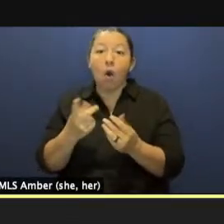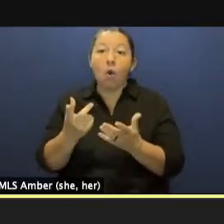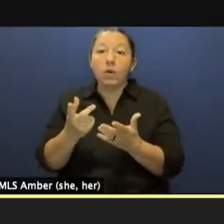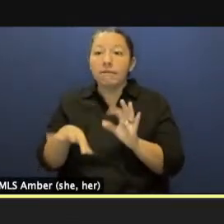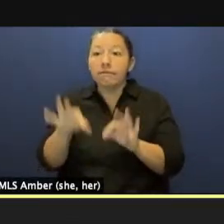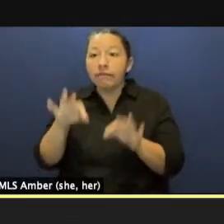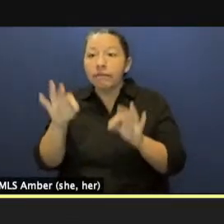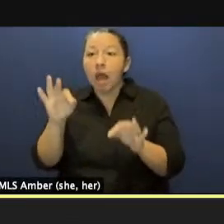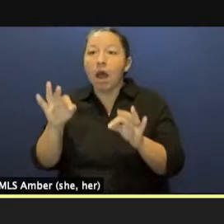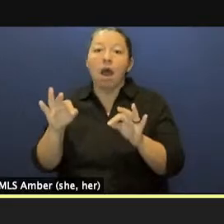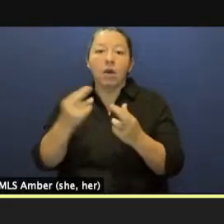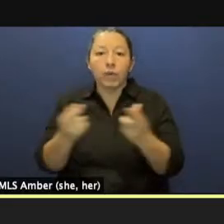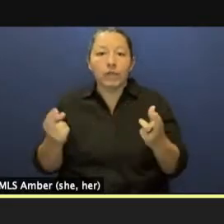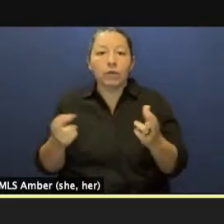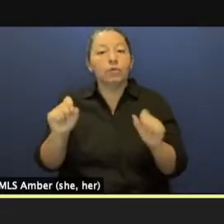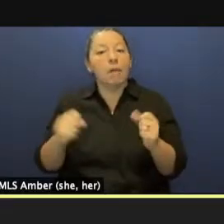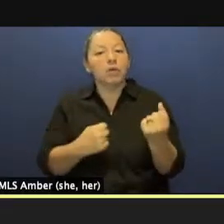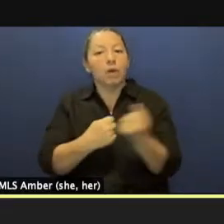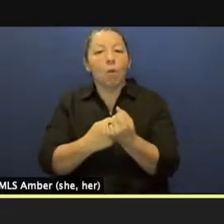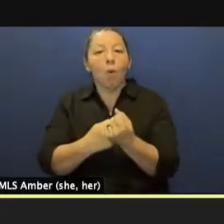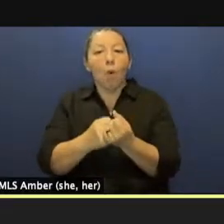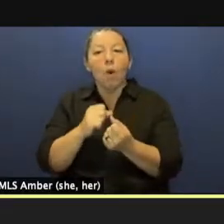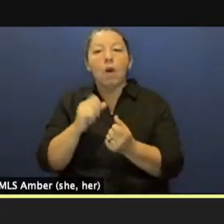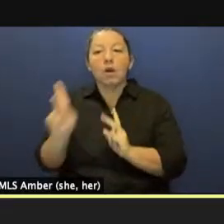able to support humans for the long term.